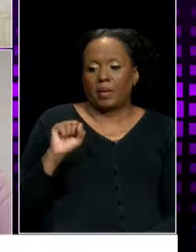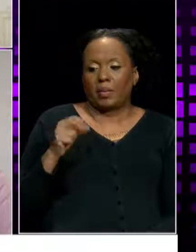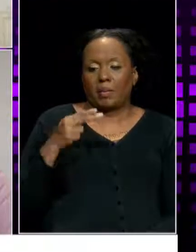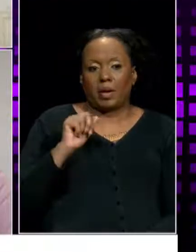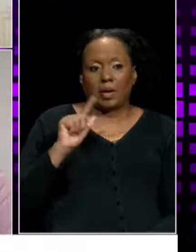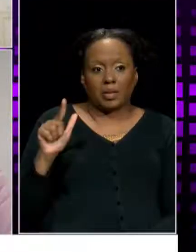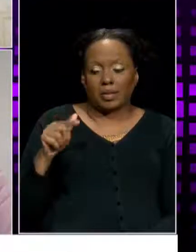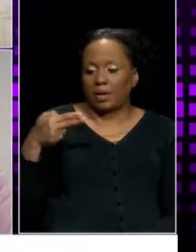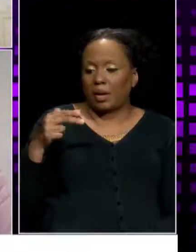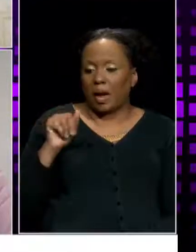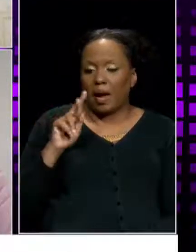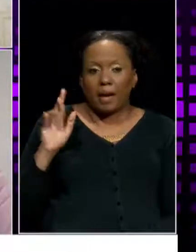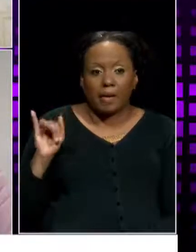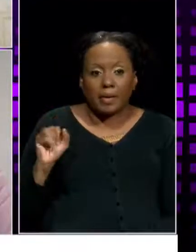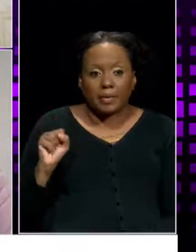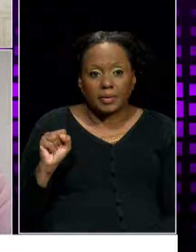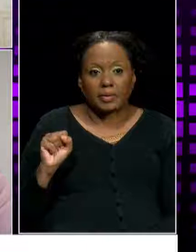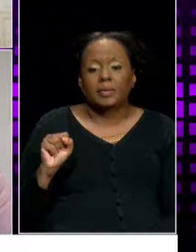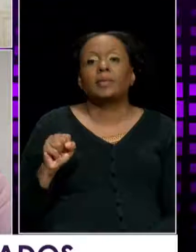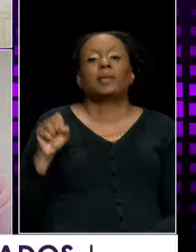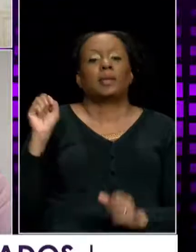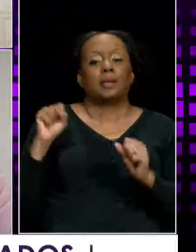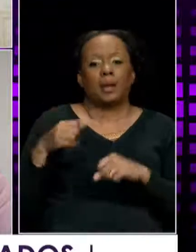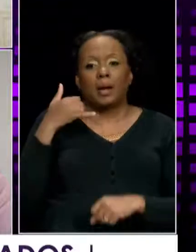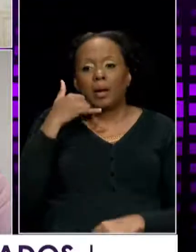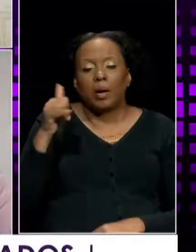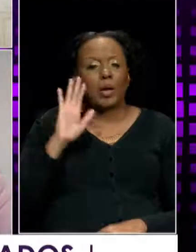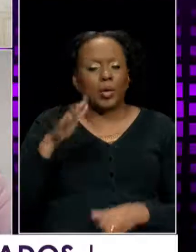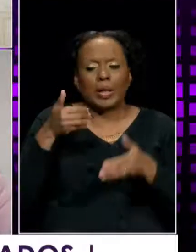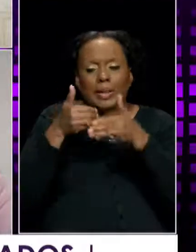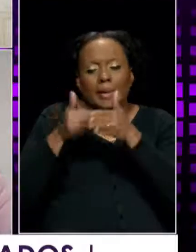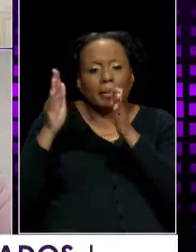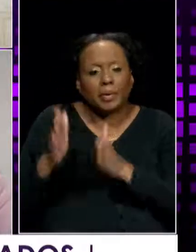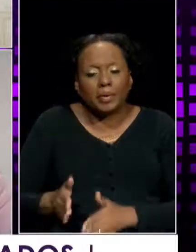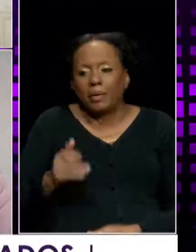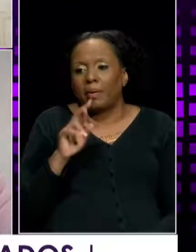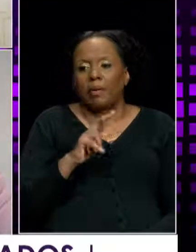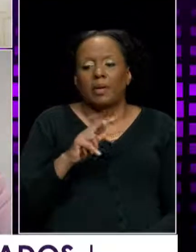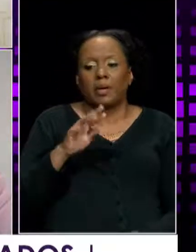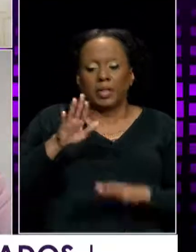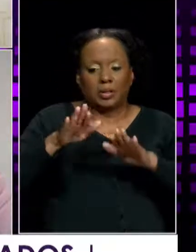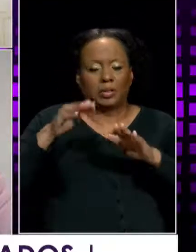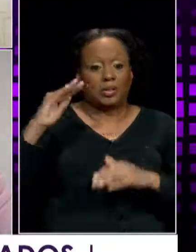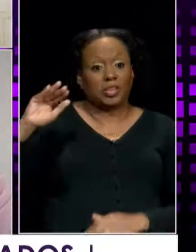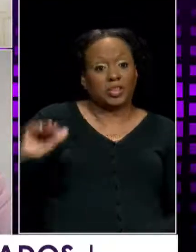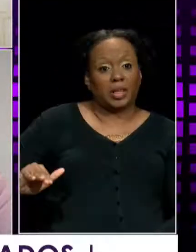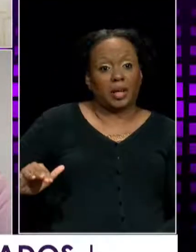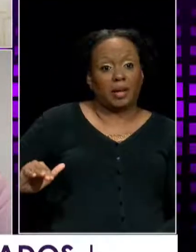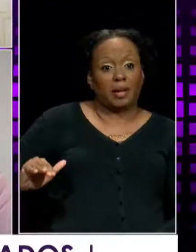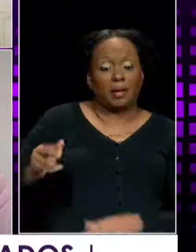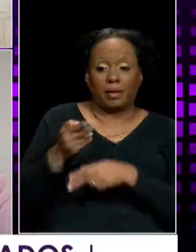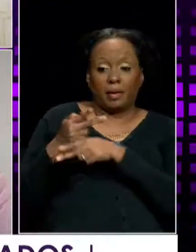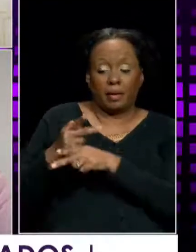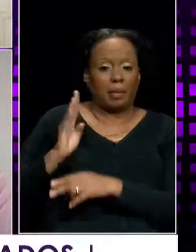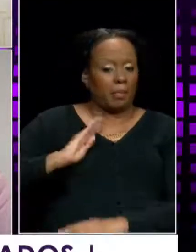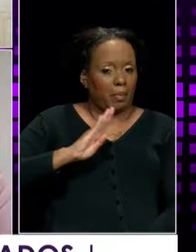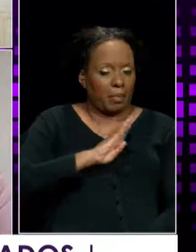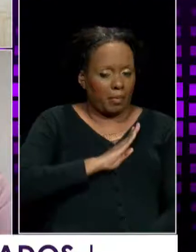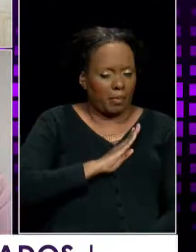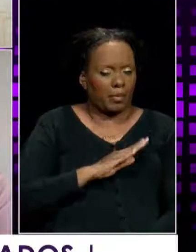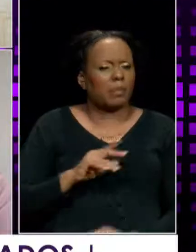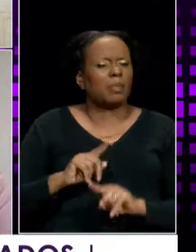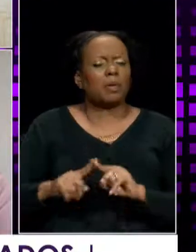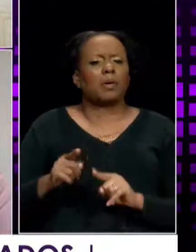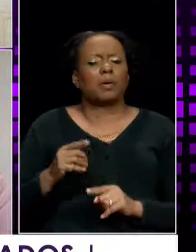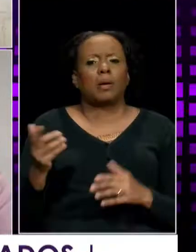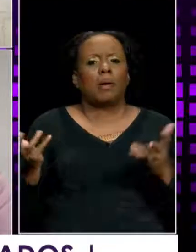situations, or even neighbors can call. We have the Child Care Board as well, which provides that type of support. But what are your